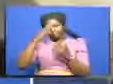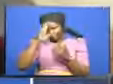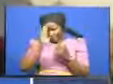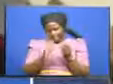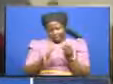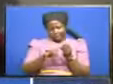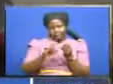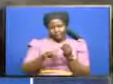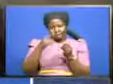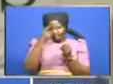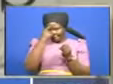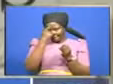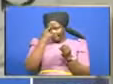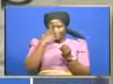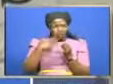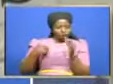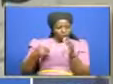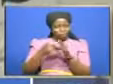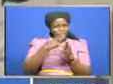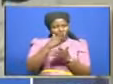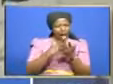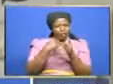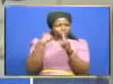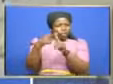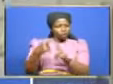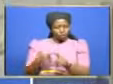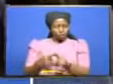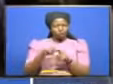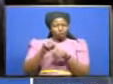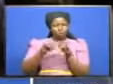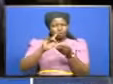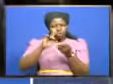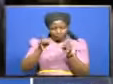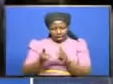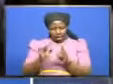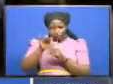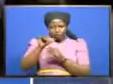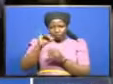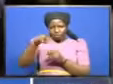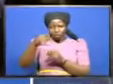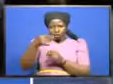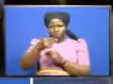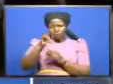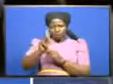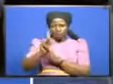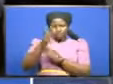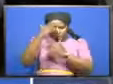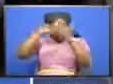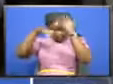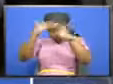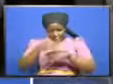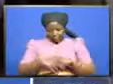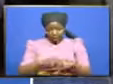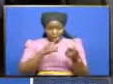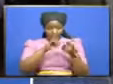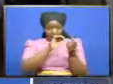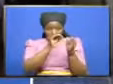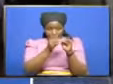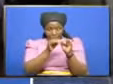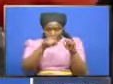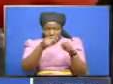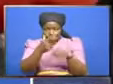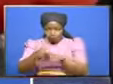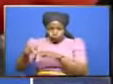of the total, according to data from the Johns Hopkins University. But the number is likely to be much